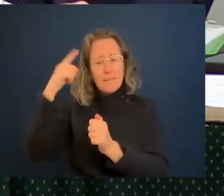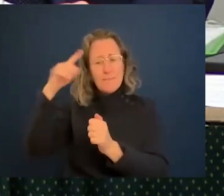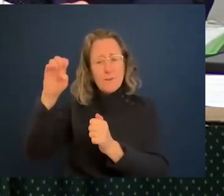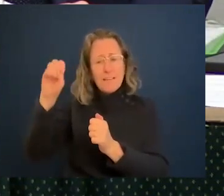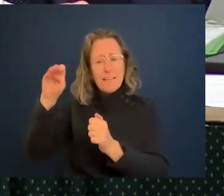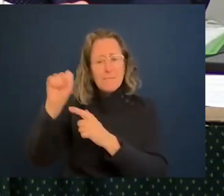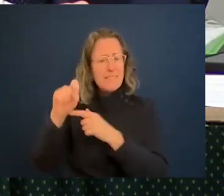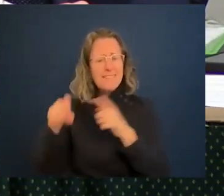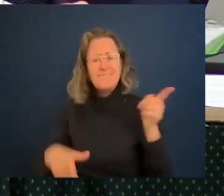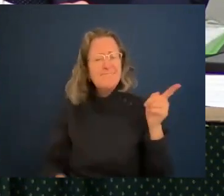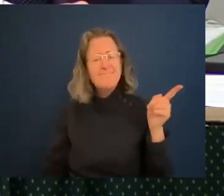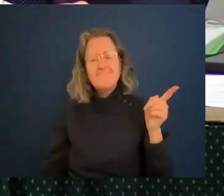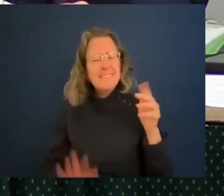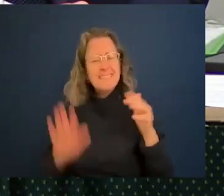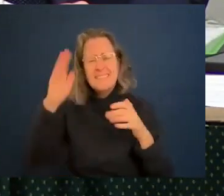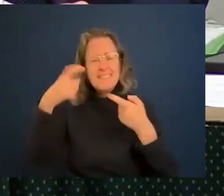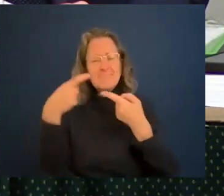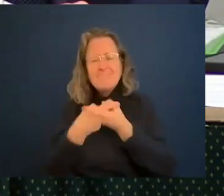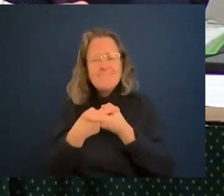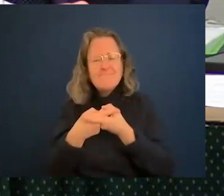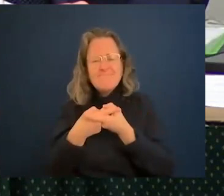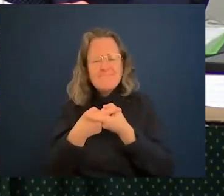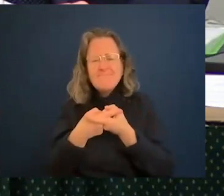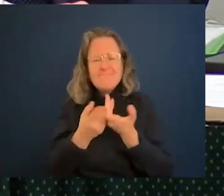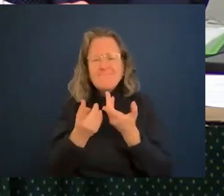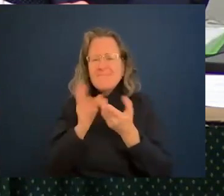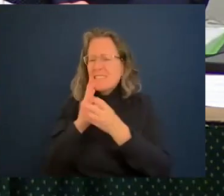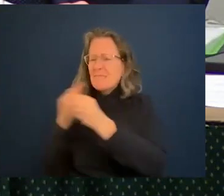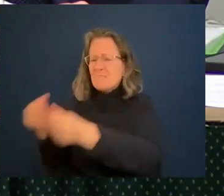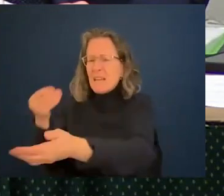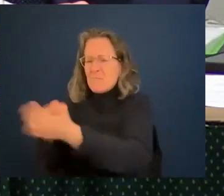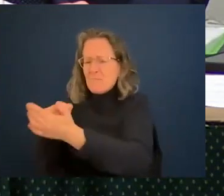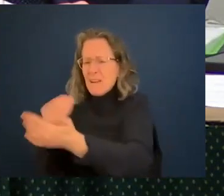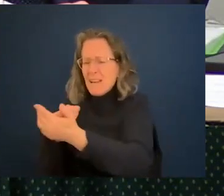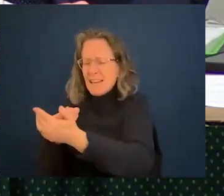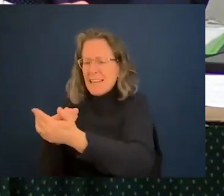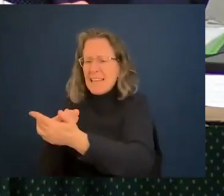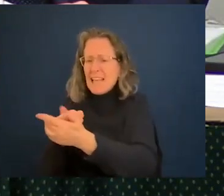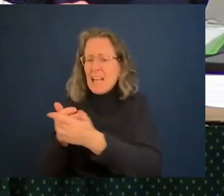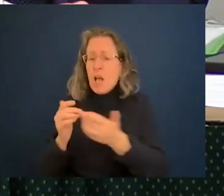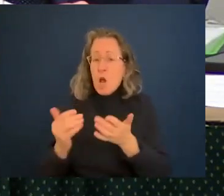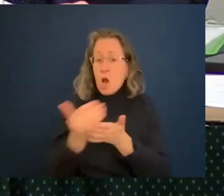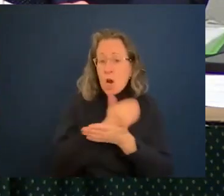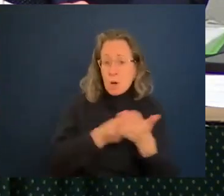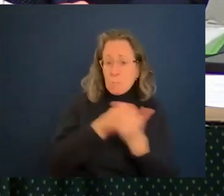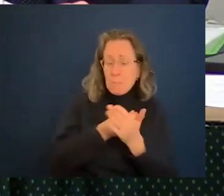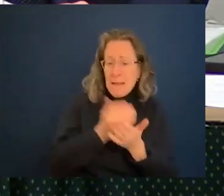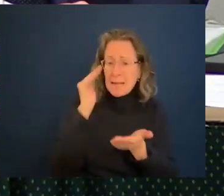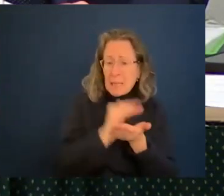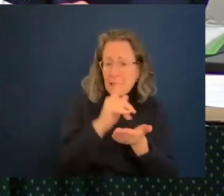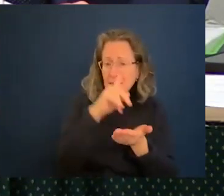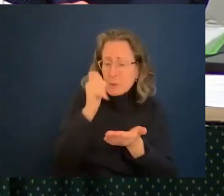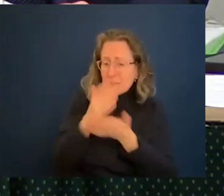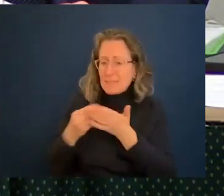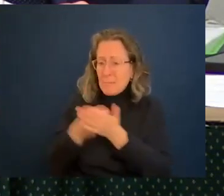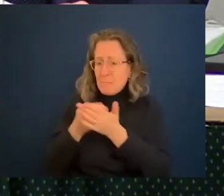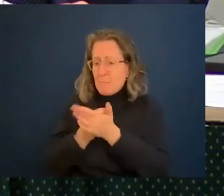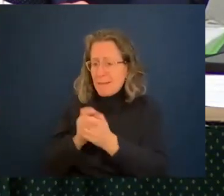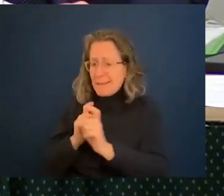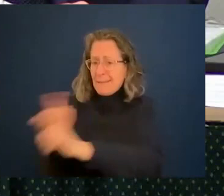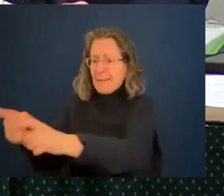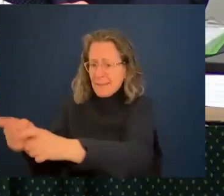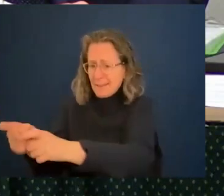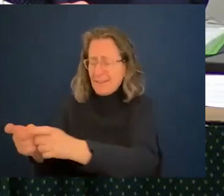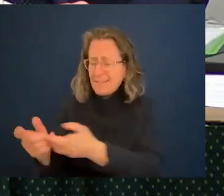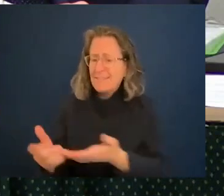um so it's a great process and I think all of the models